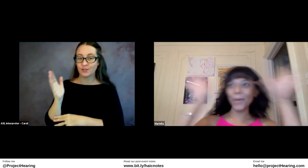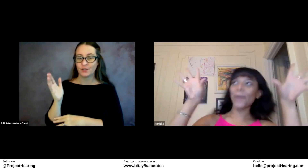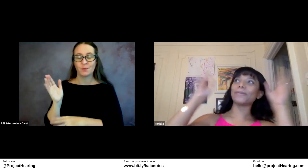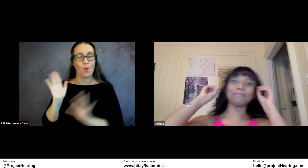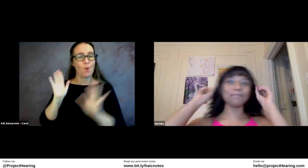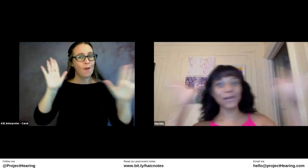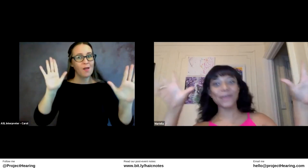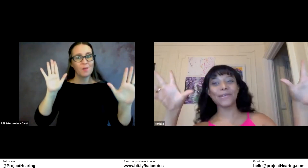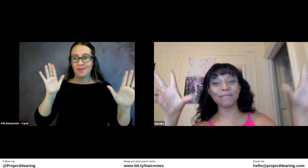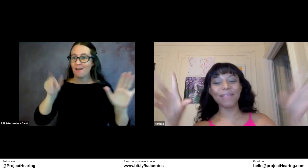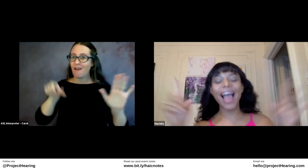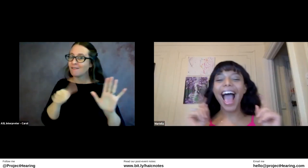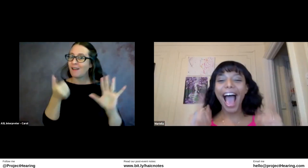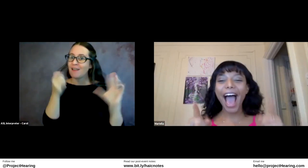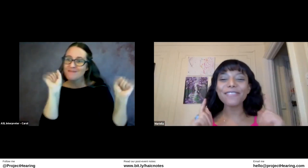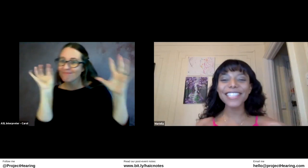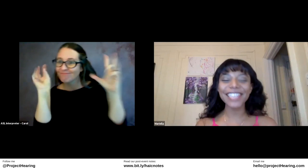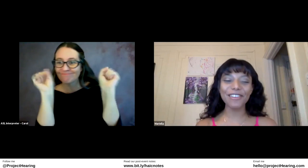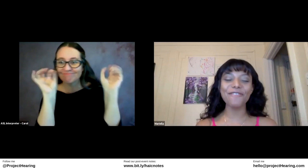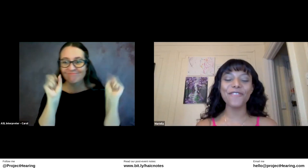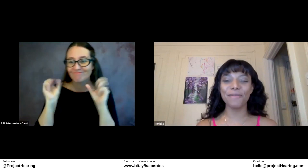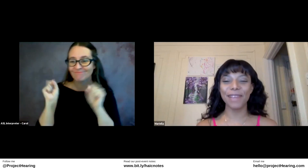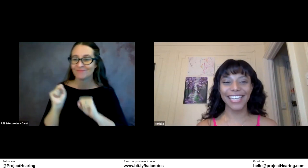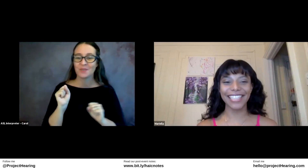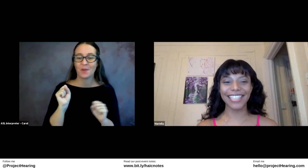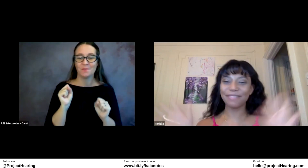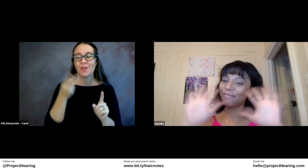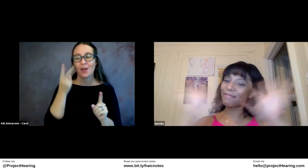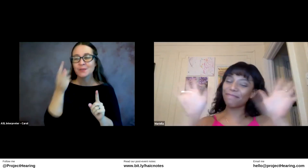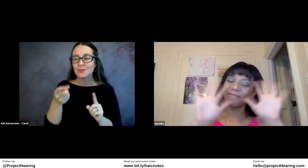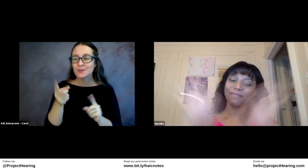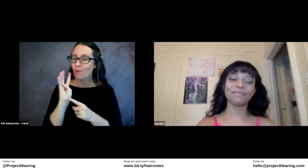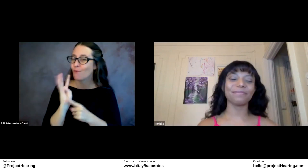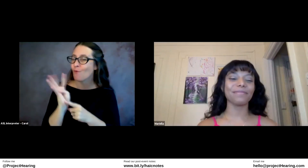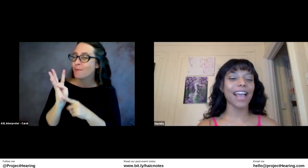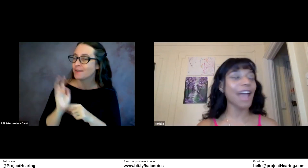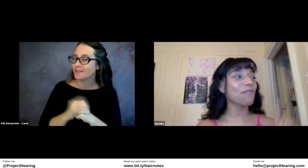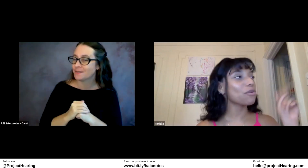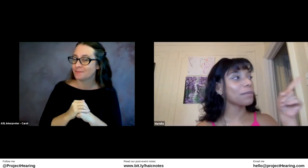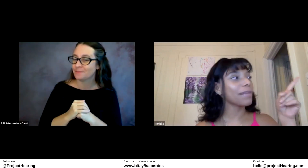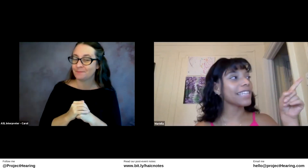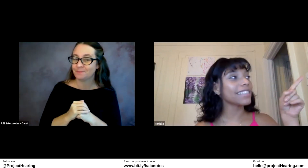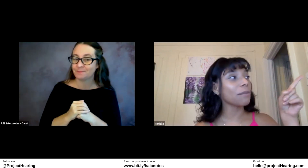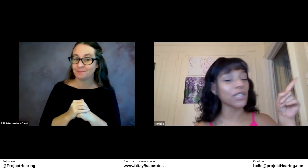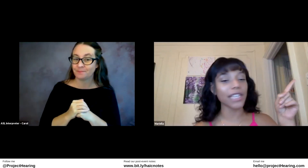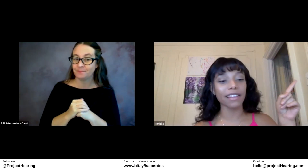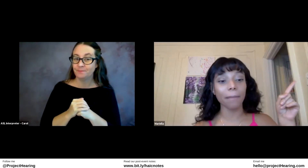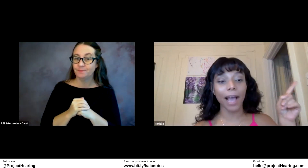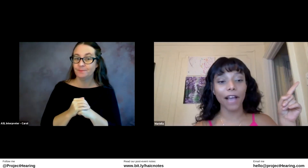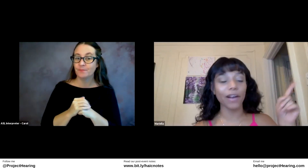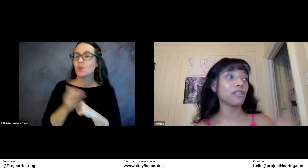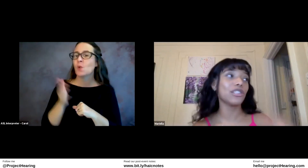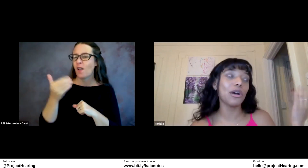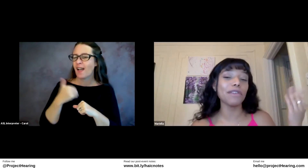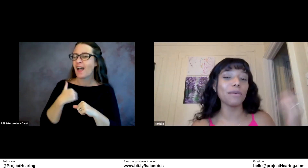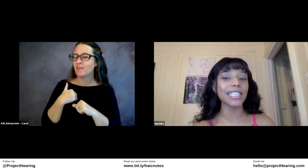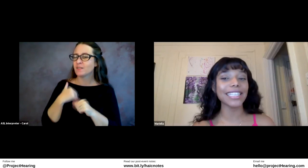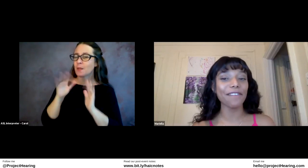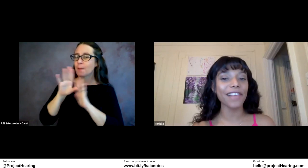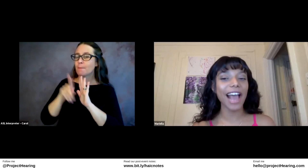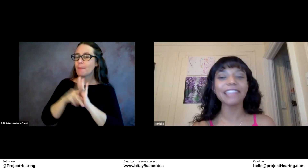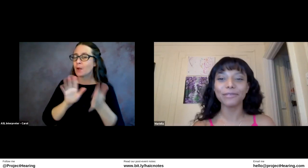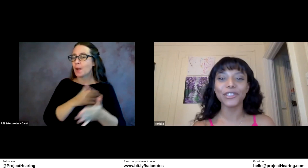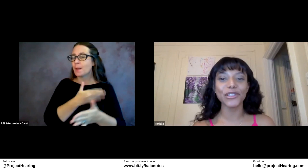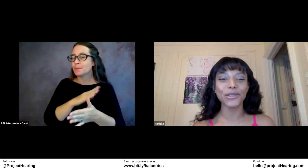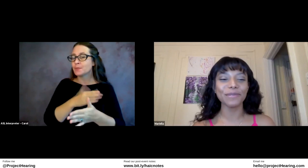boom, boom, boom. I will see you in 4 minutes. And we'll be playing some music in the background. So if you want to stay